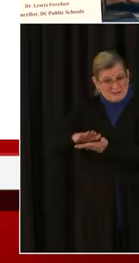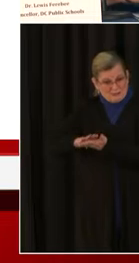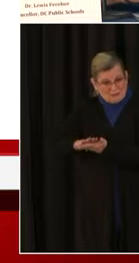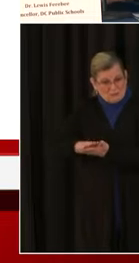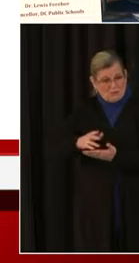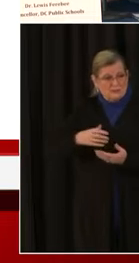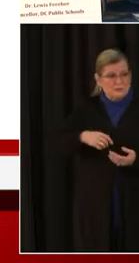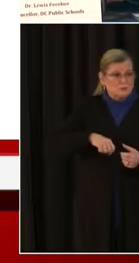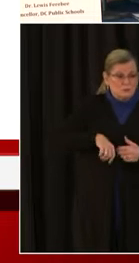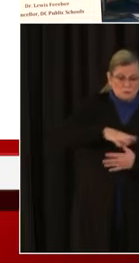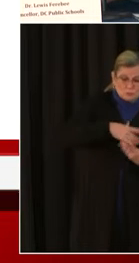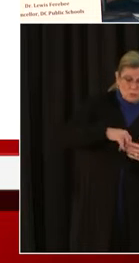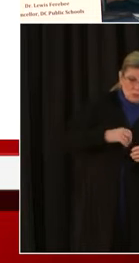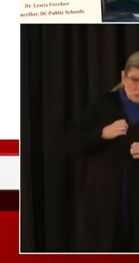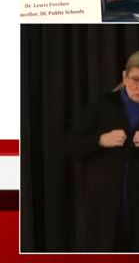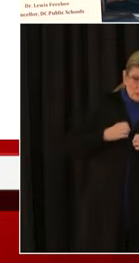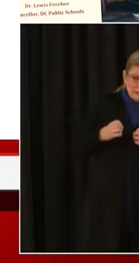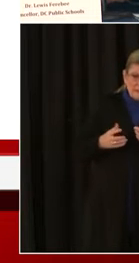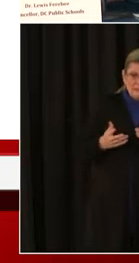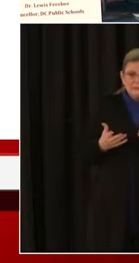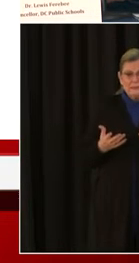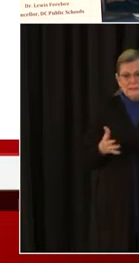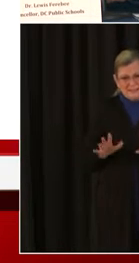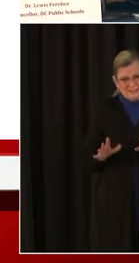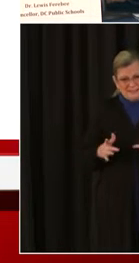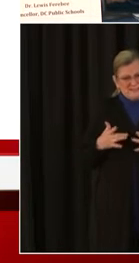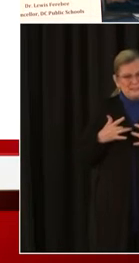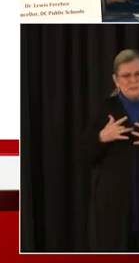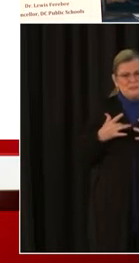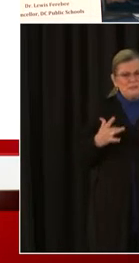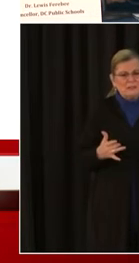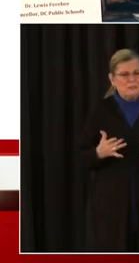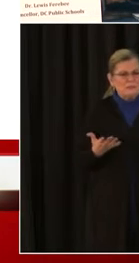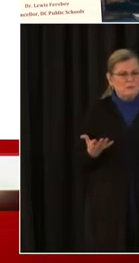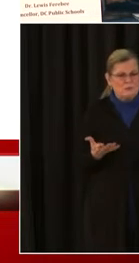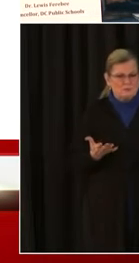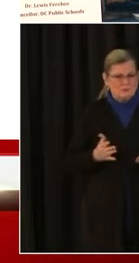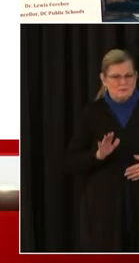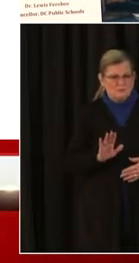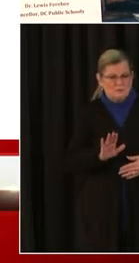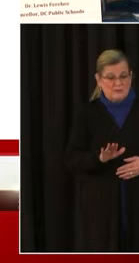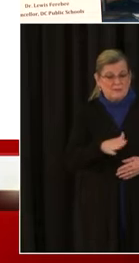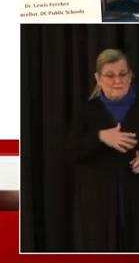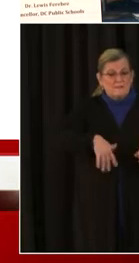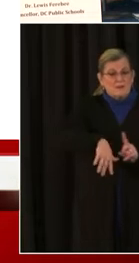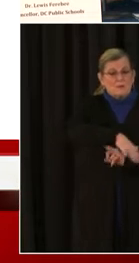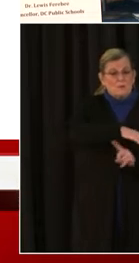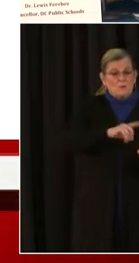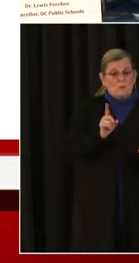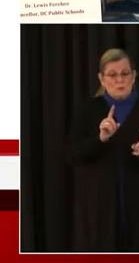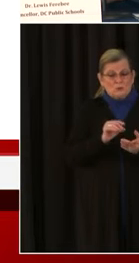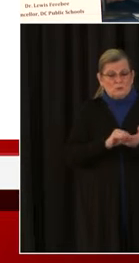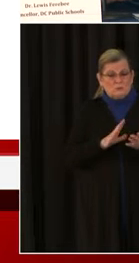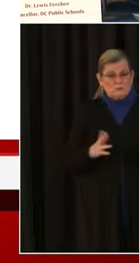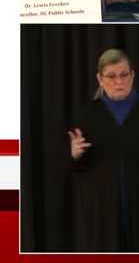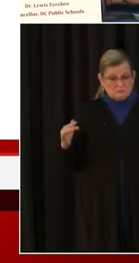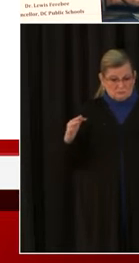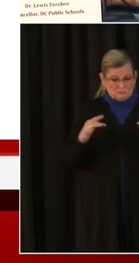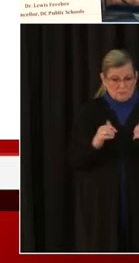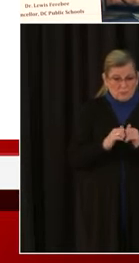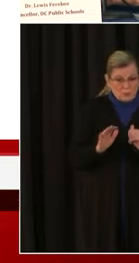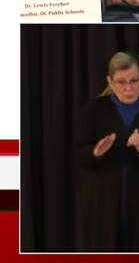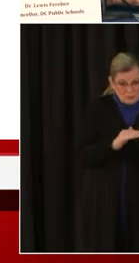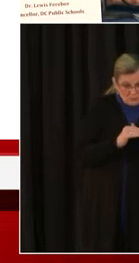emotional support. The social emotional support would typically be a situation where students would come together with their peers and